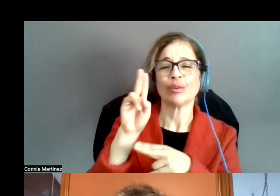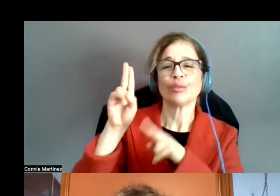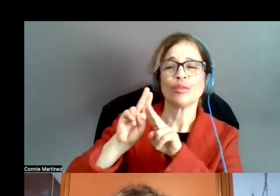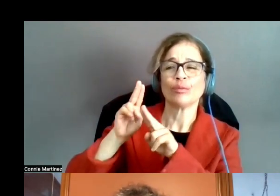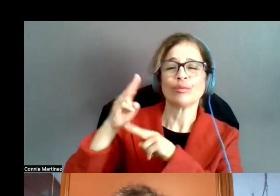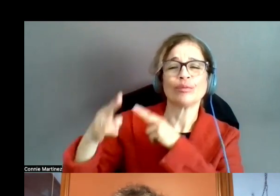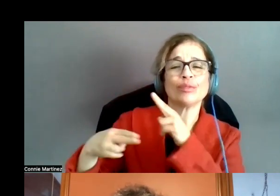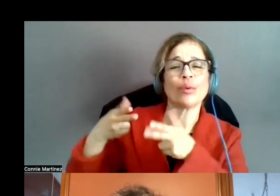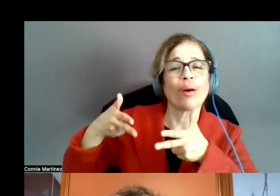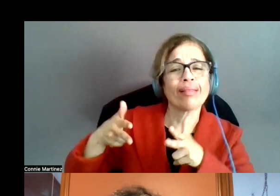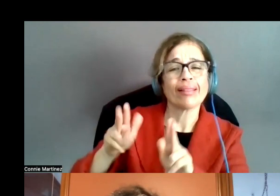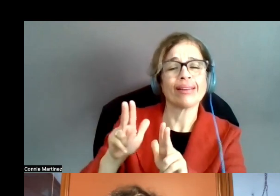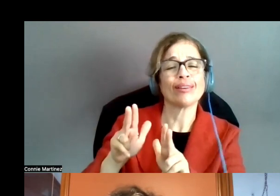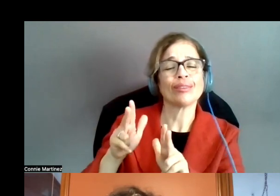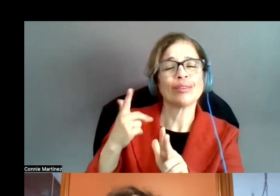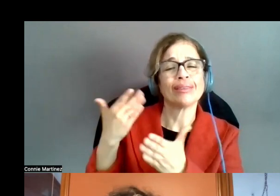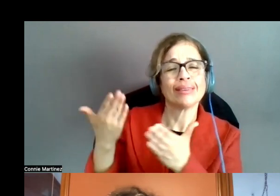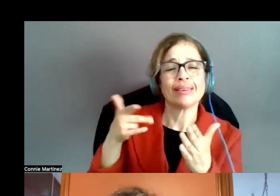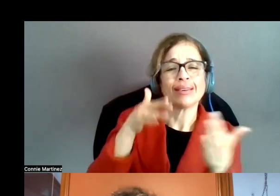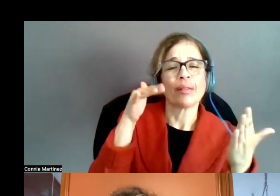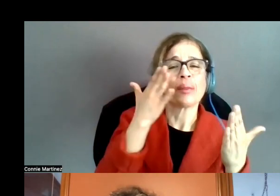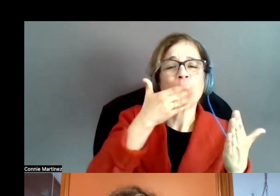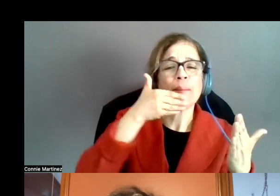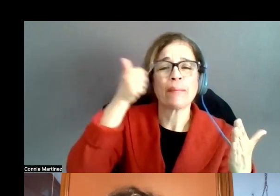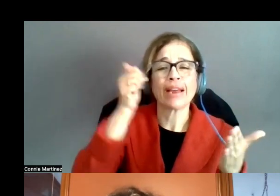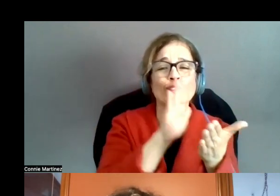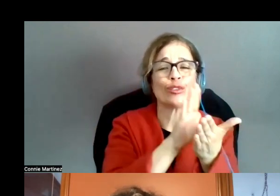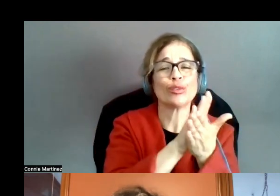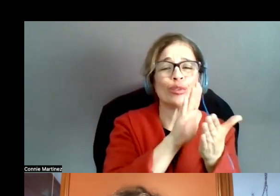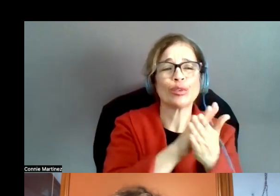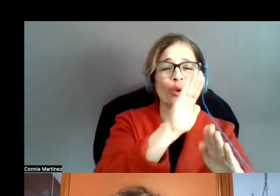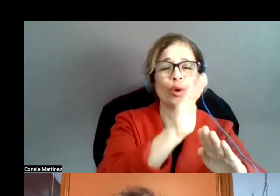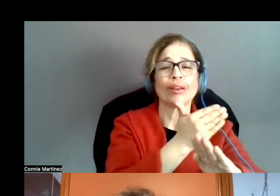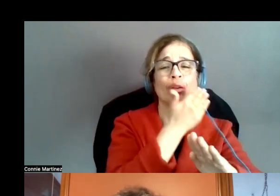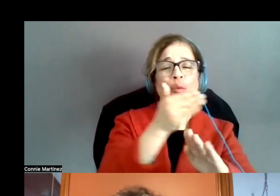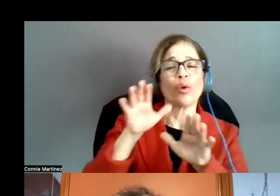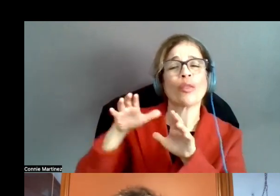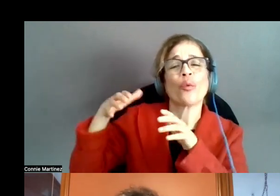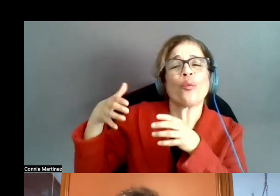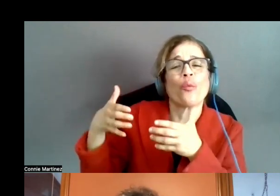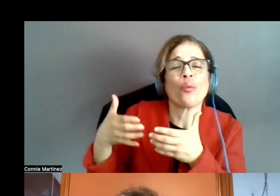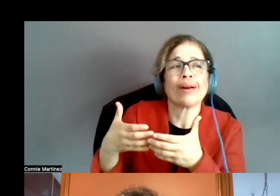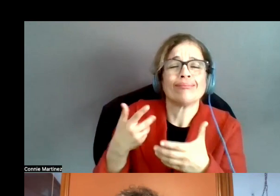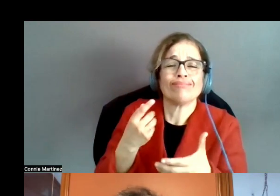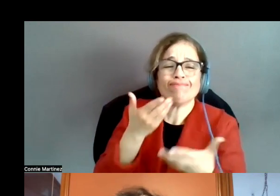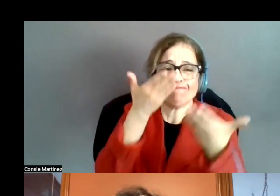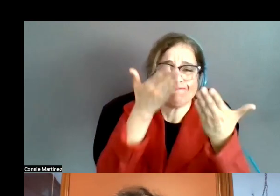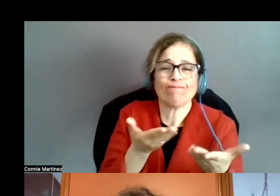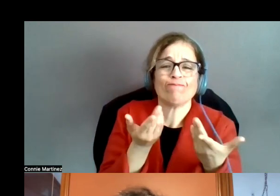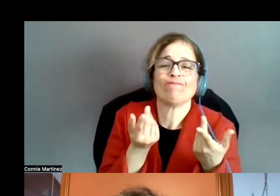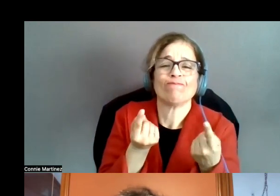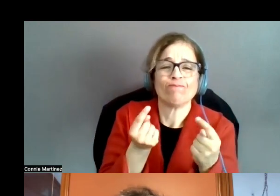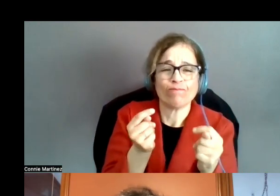for allowing me to come here and study in the best school of contemporary music in the world. So I try to actually pay